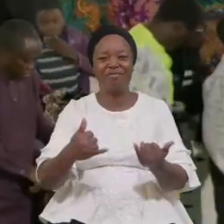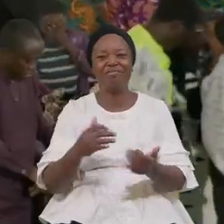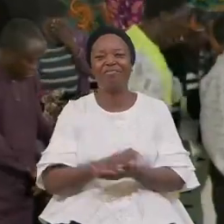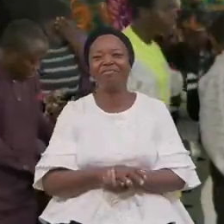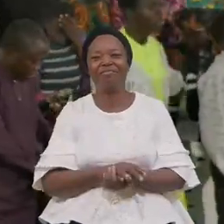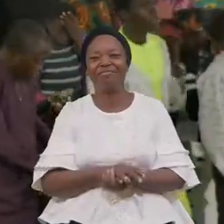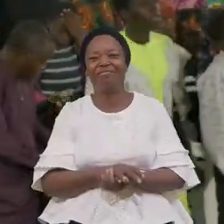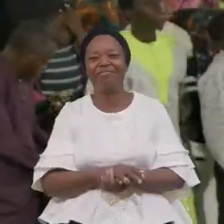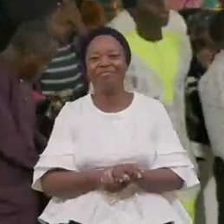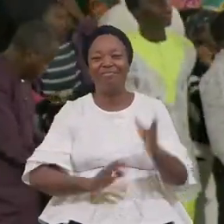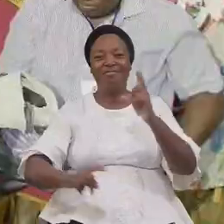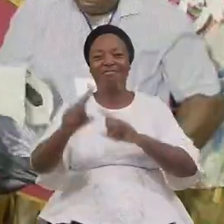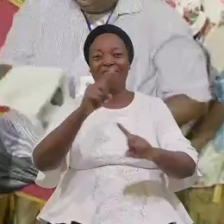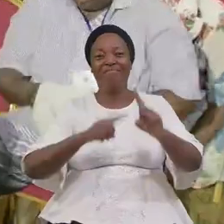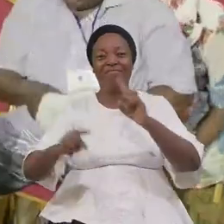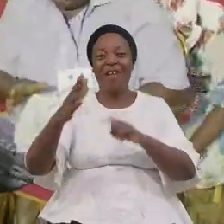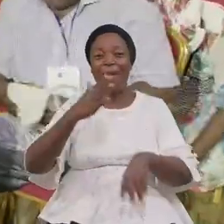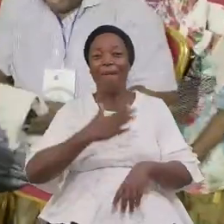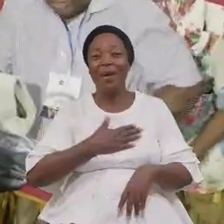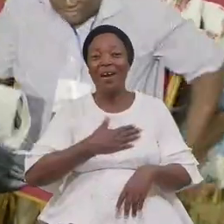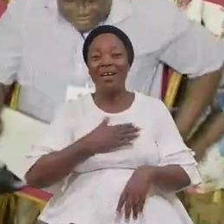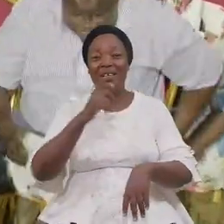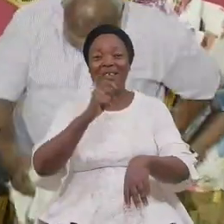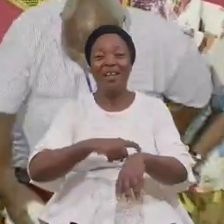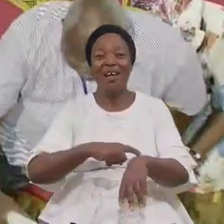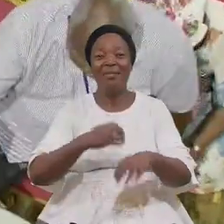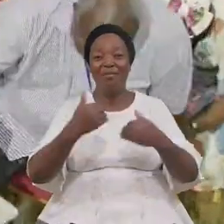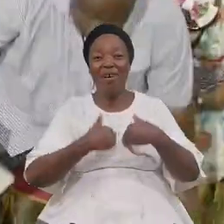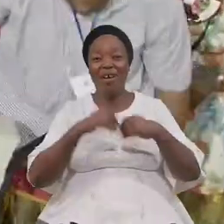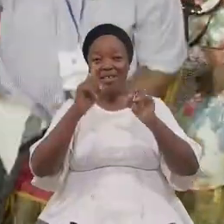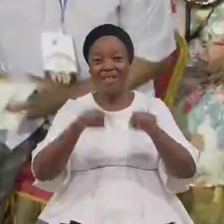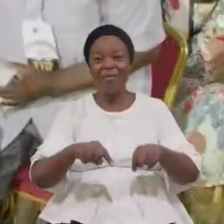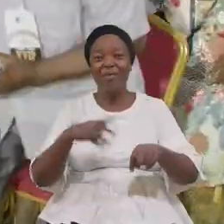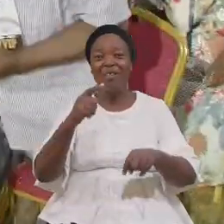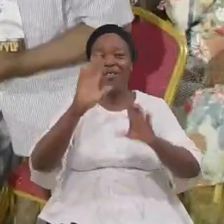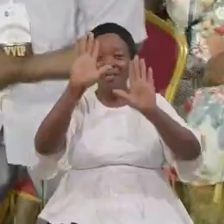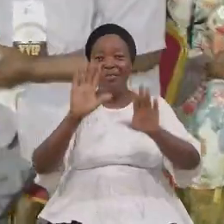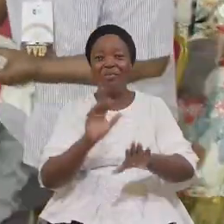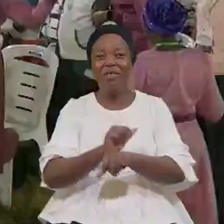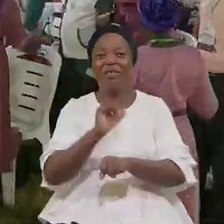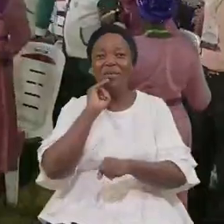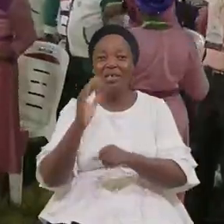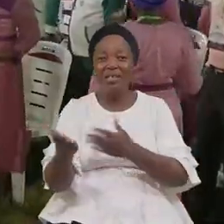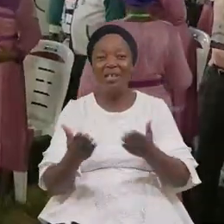My time has come. My miracle is here.